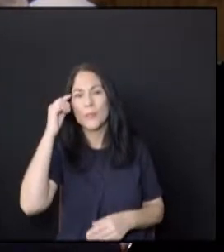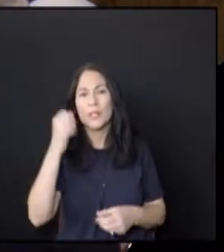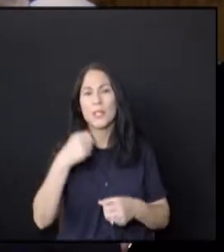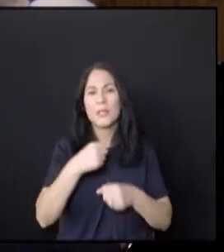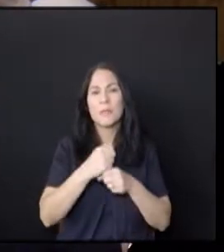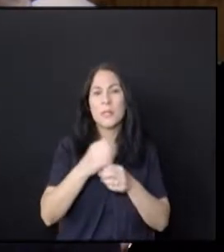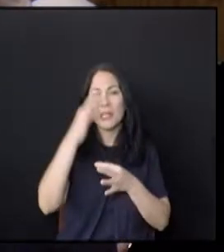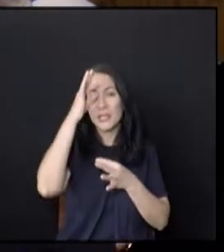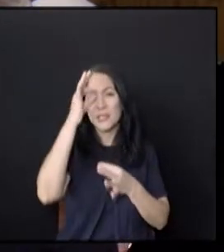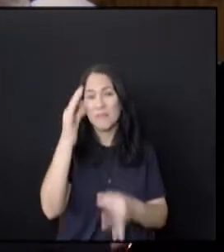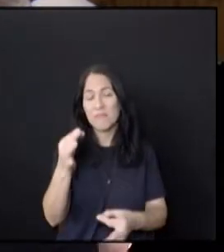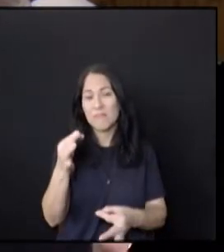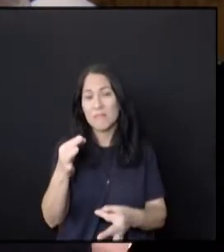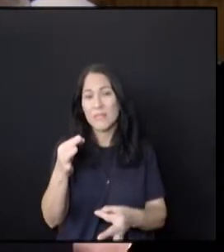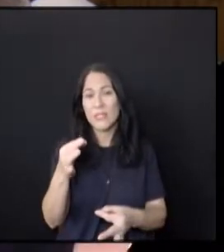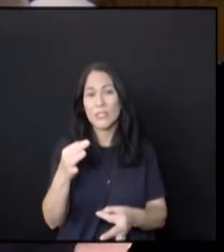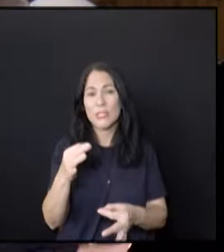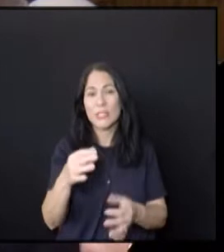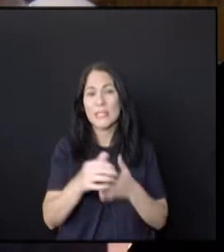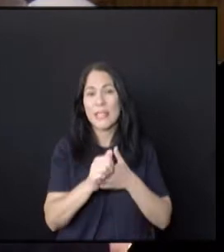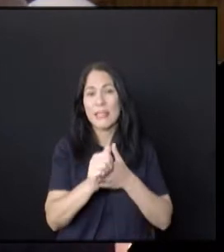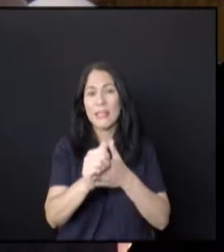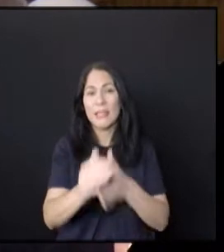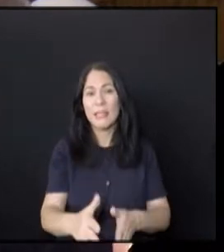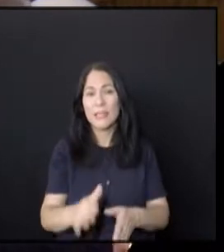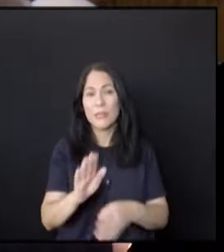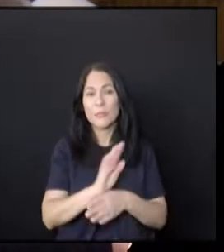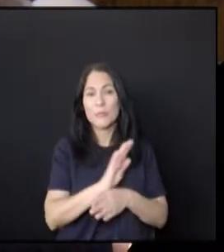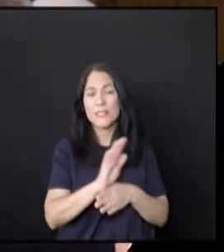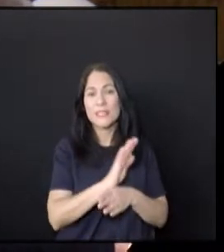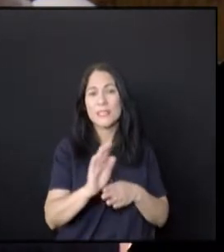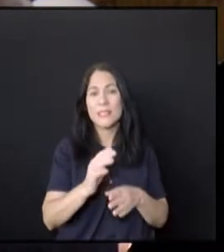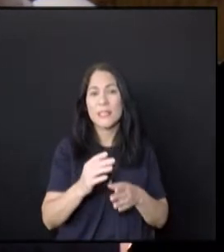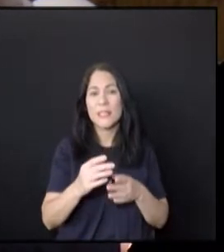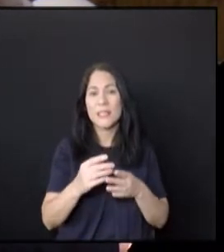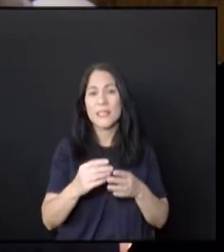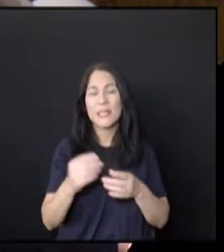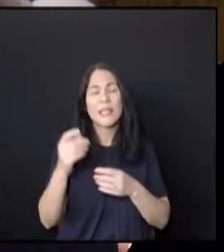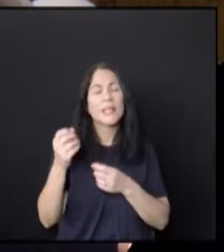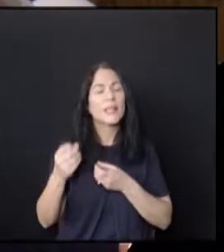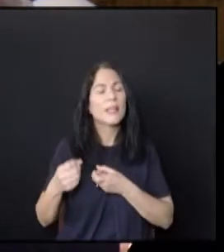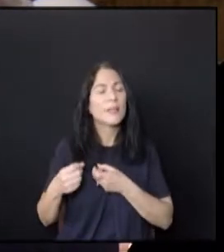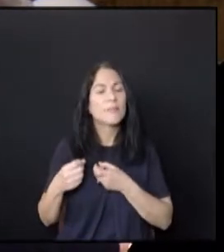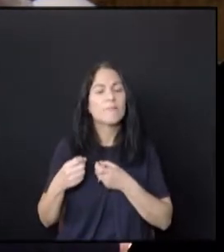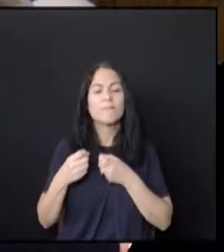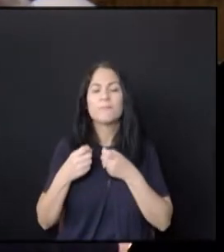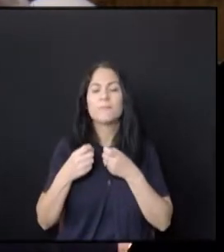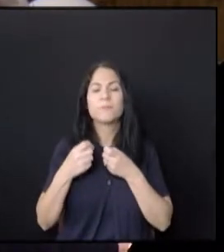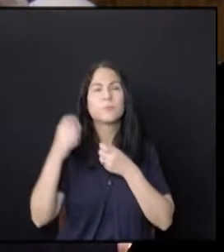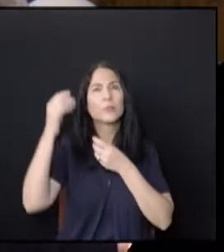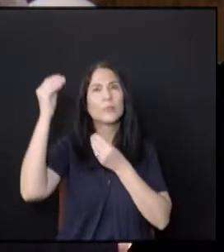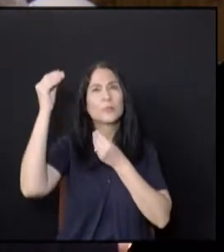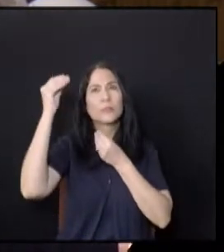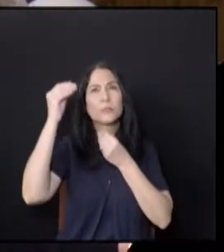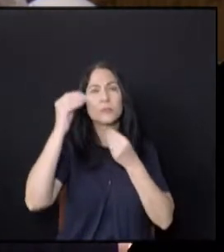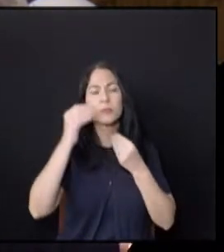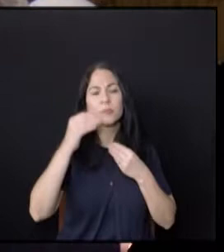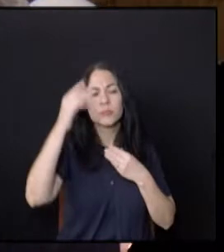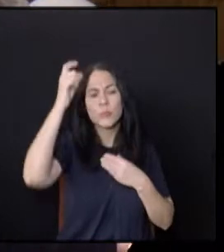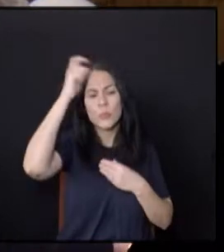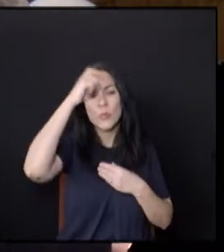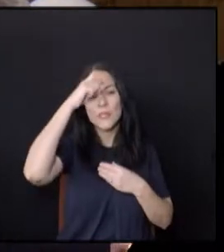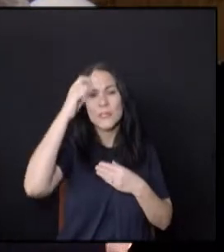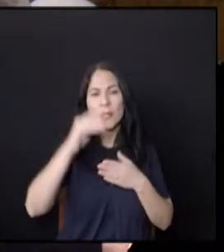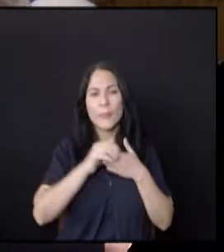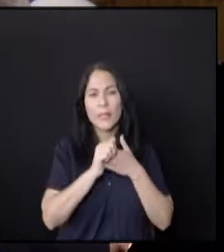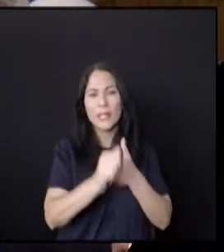positions, leaders of businesses. We declare their names to you right now. Give them wisdom and guidance in your Holy